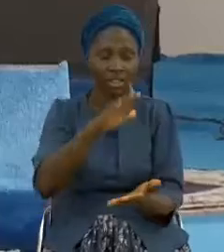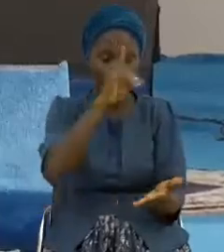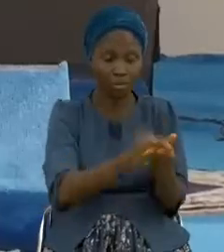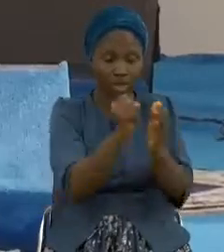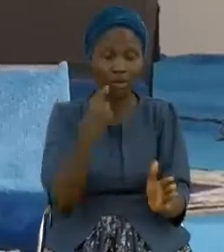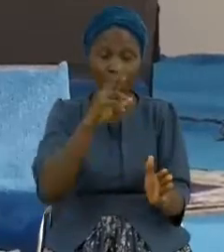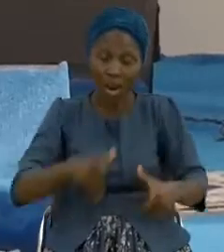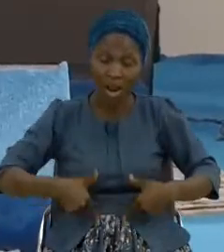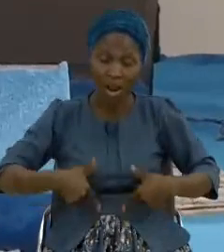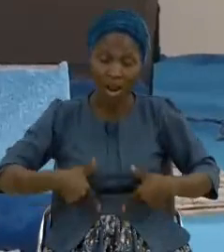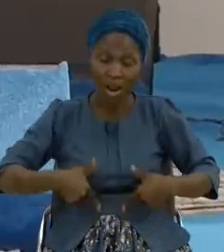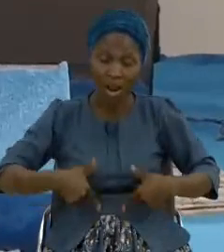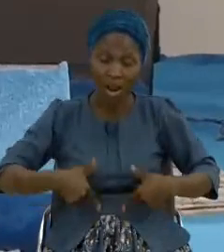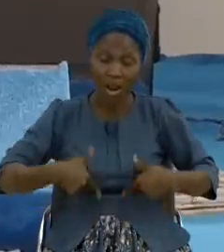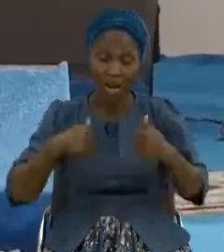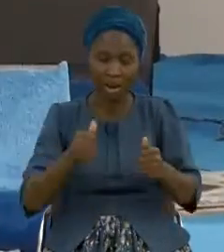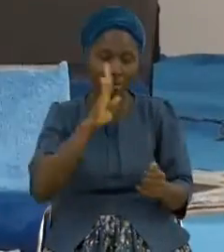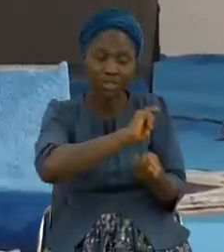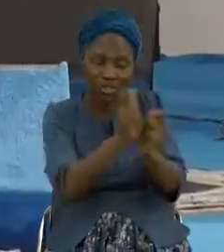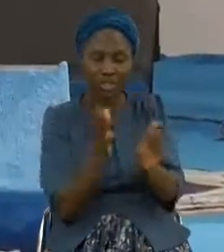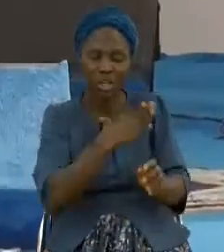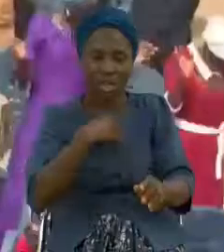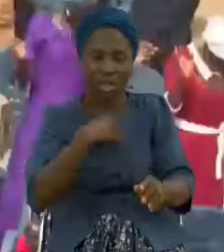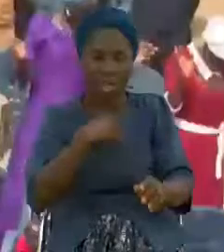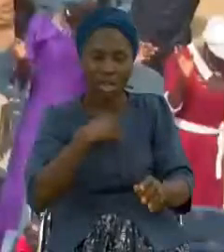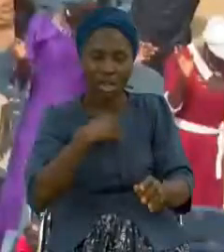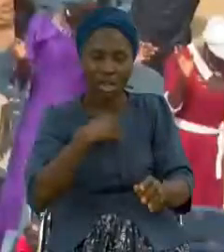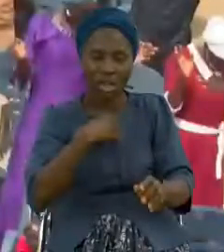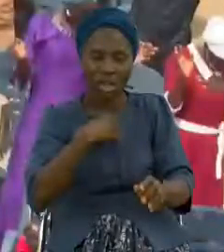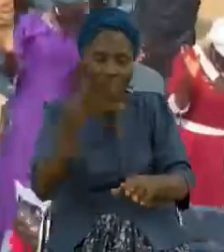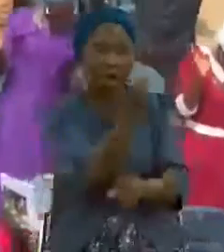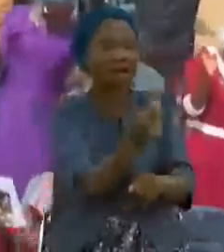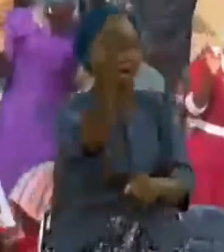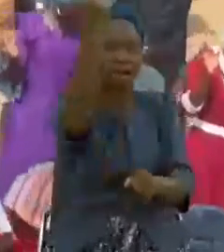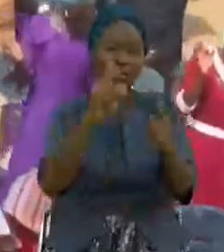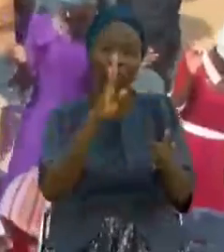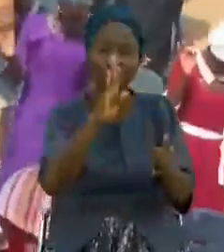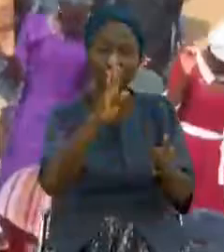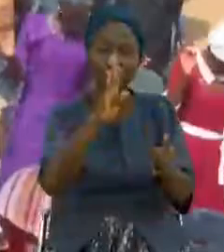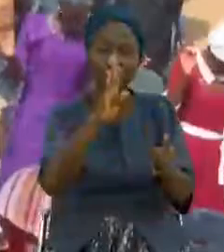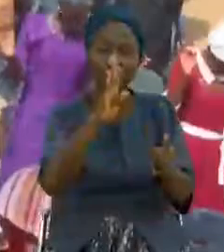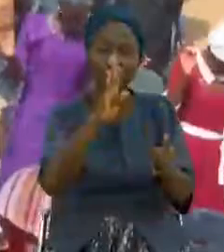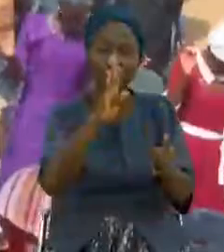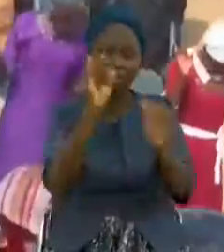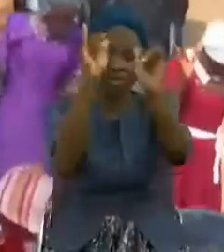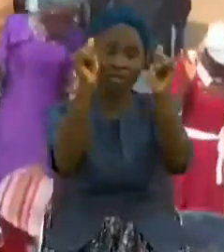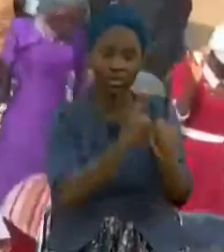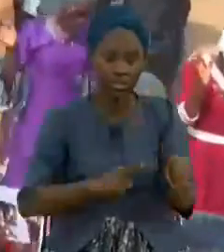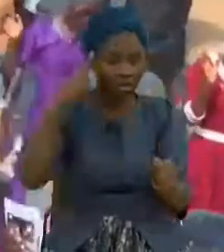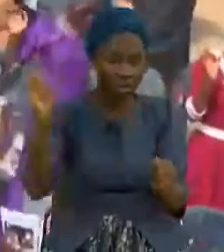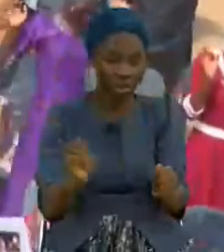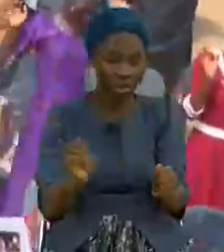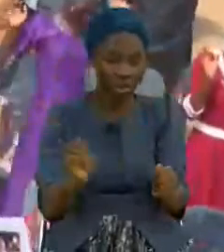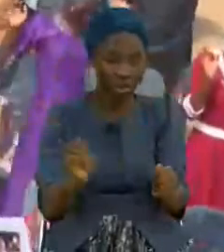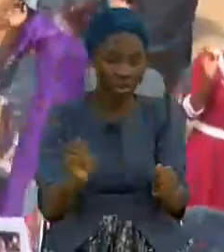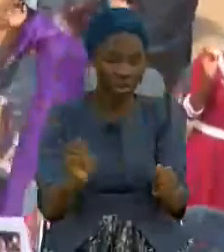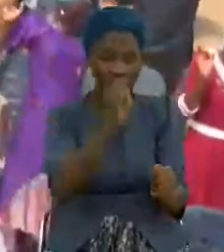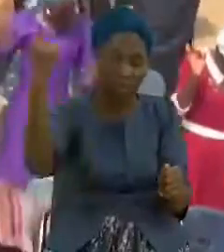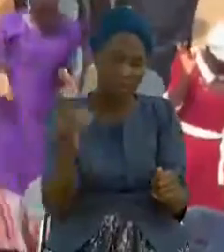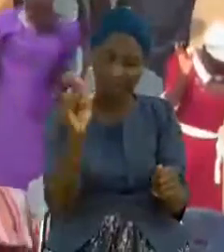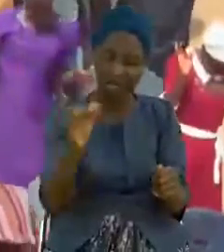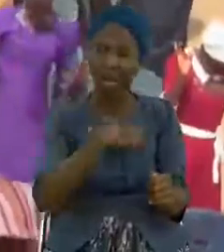the Lord forever and ever. Every child of God here,